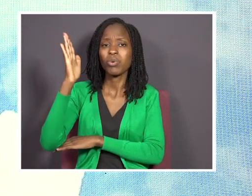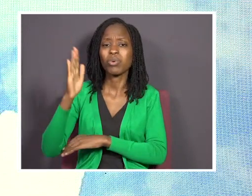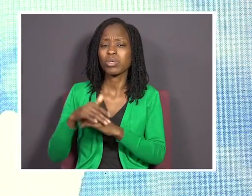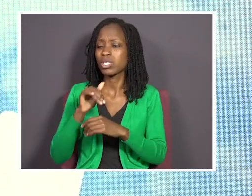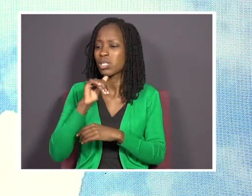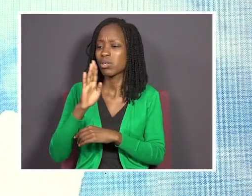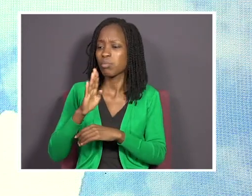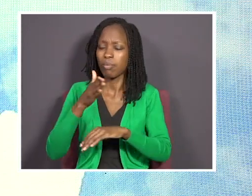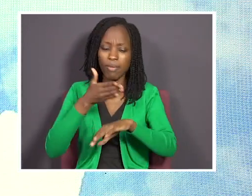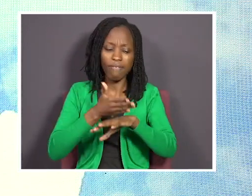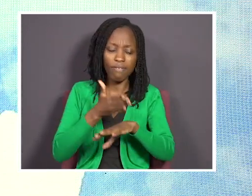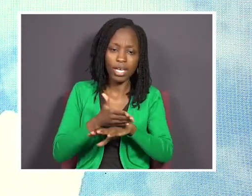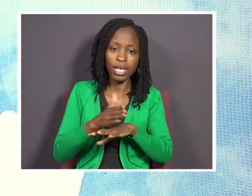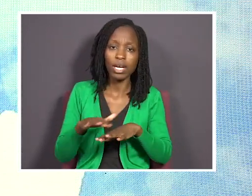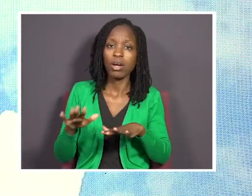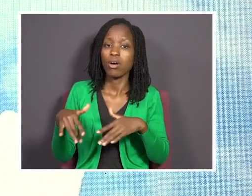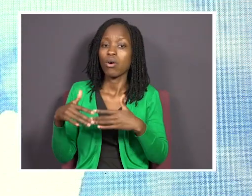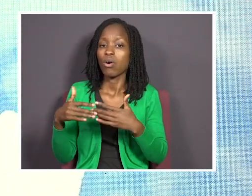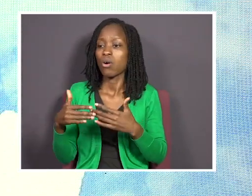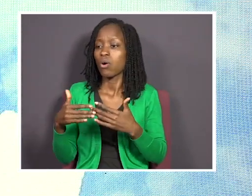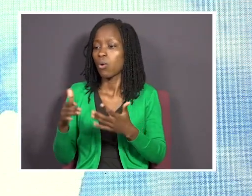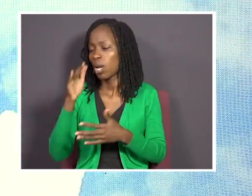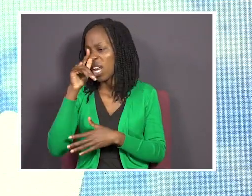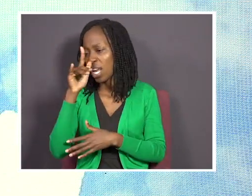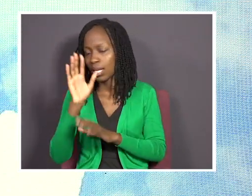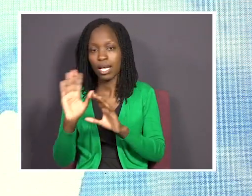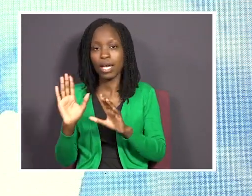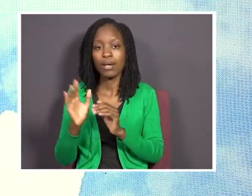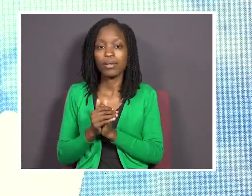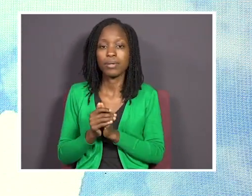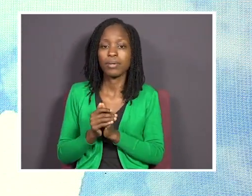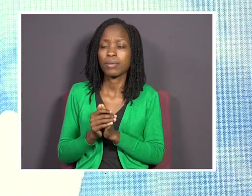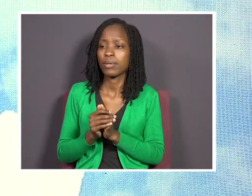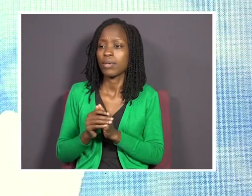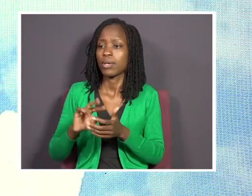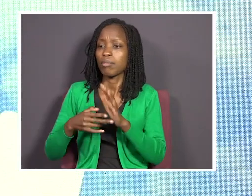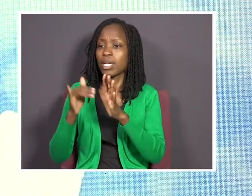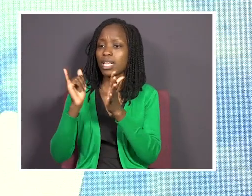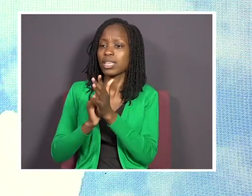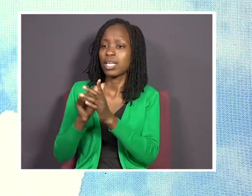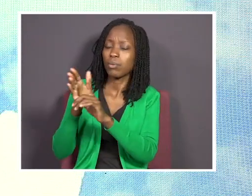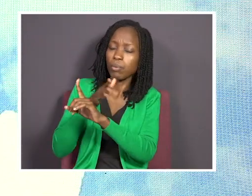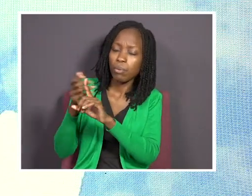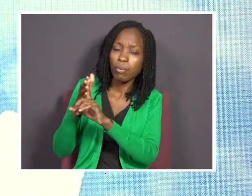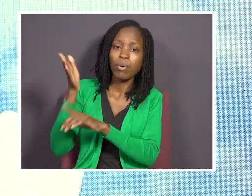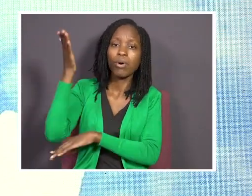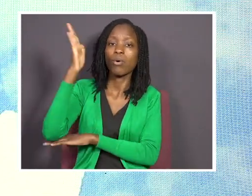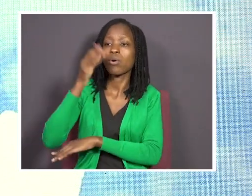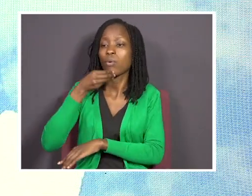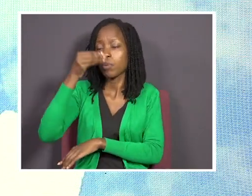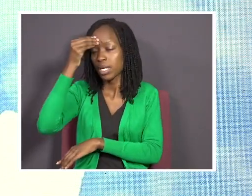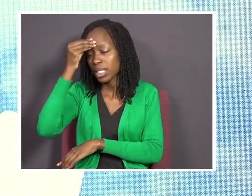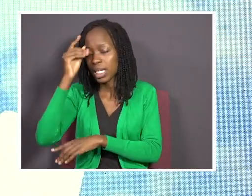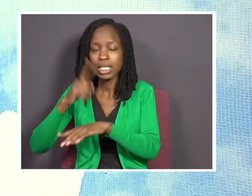be fake. We should not be hypocritical. It is not that we should flatter God or be